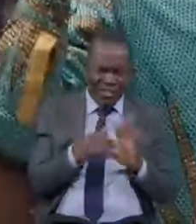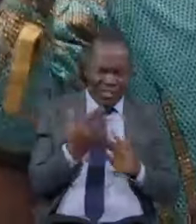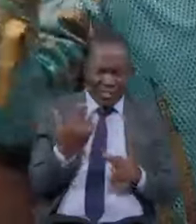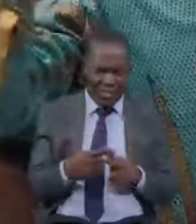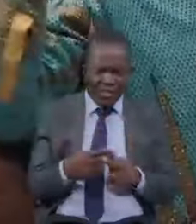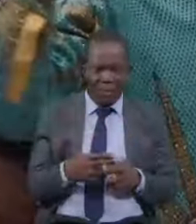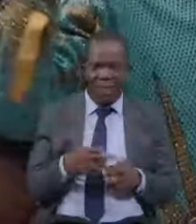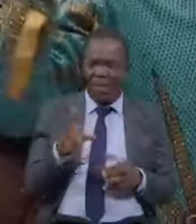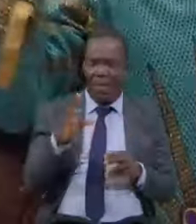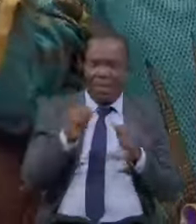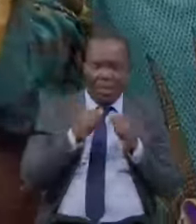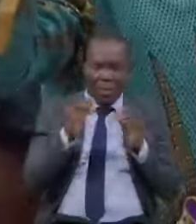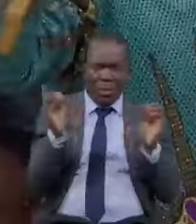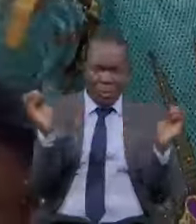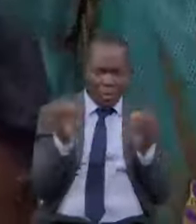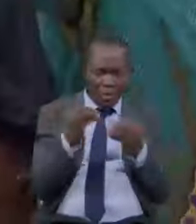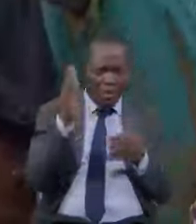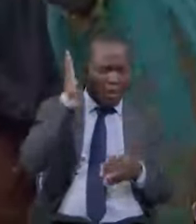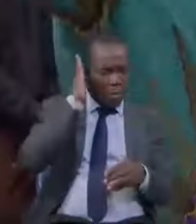in Jesus' name.